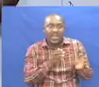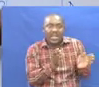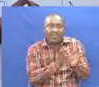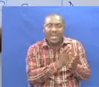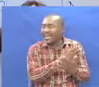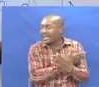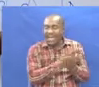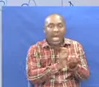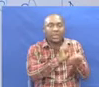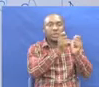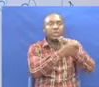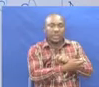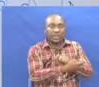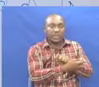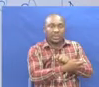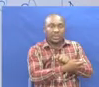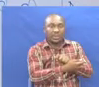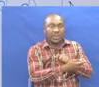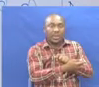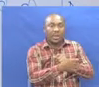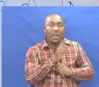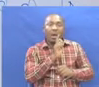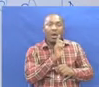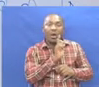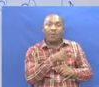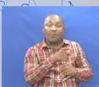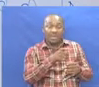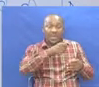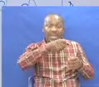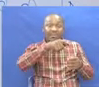end of the reaction.